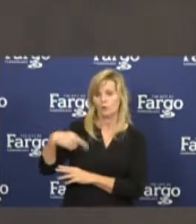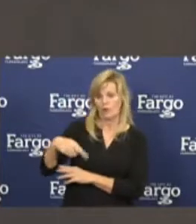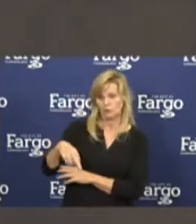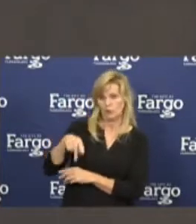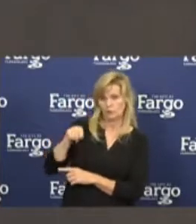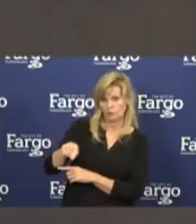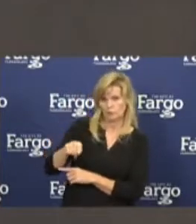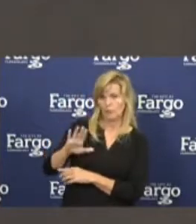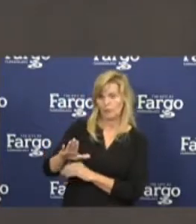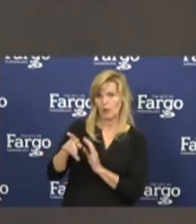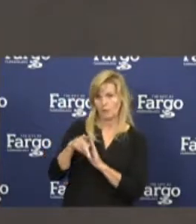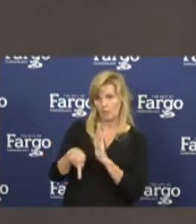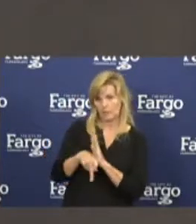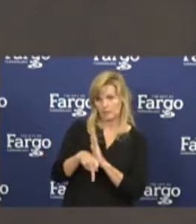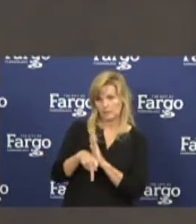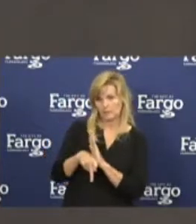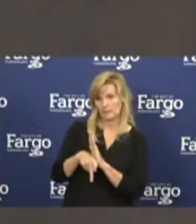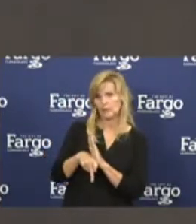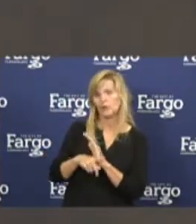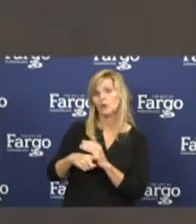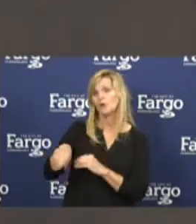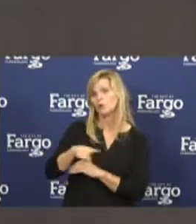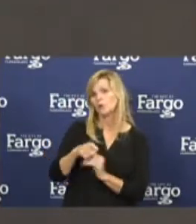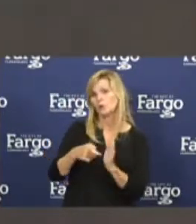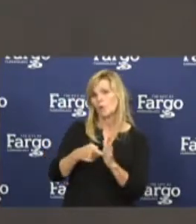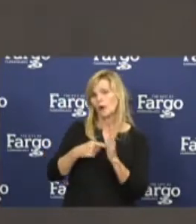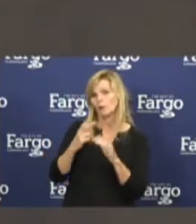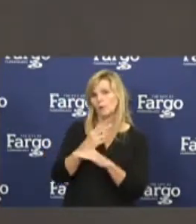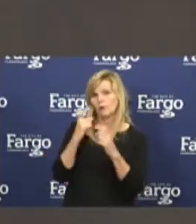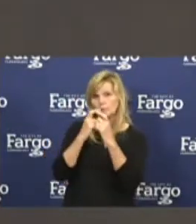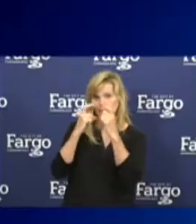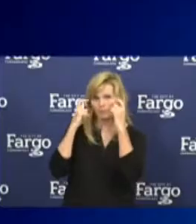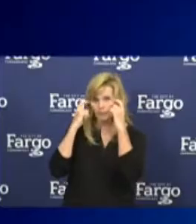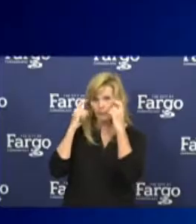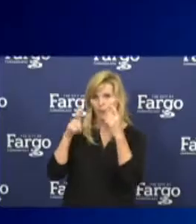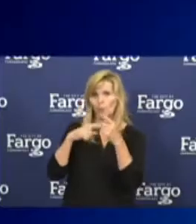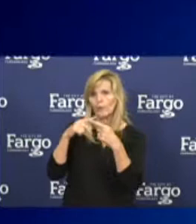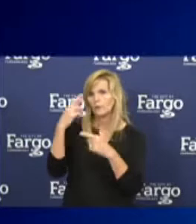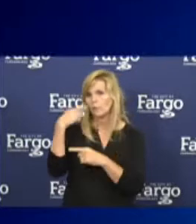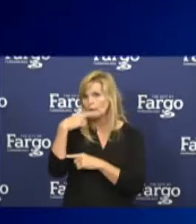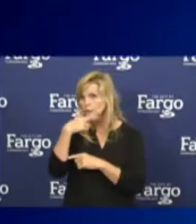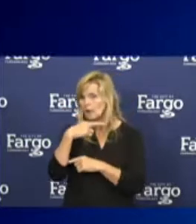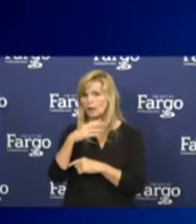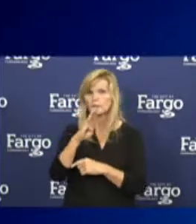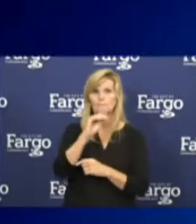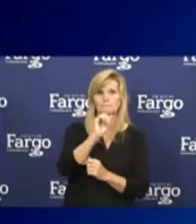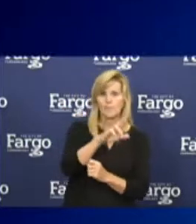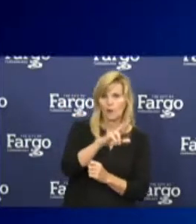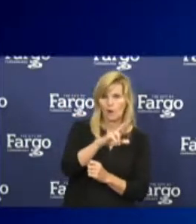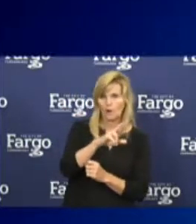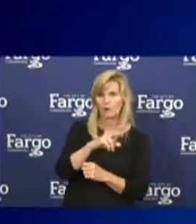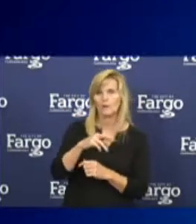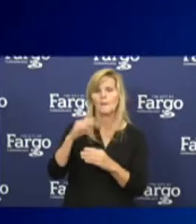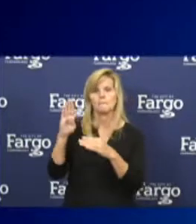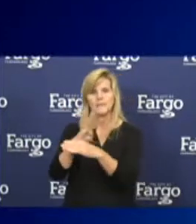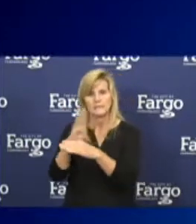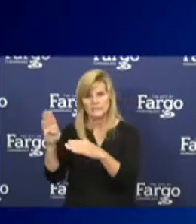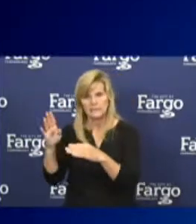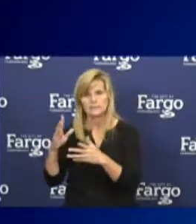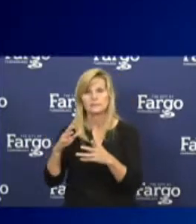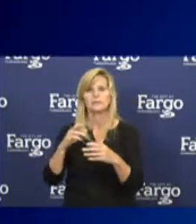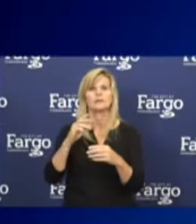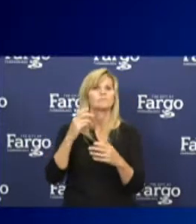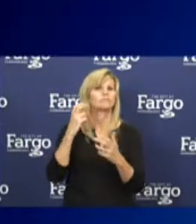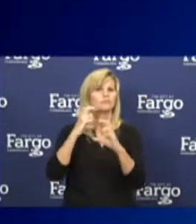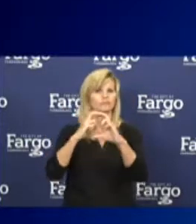a policy in which you're supposed to wear face coverings are required when you're in a restaurant or a bar, retail business, public